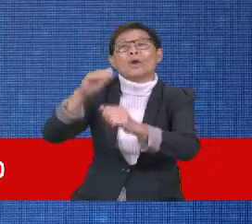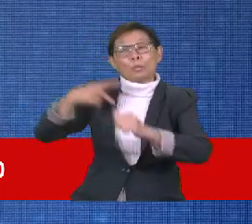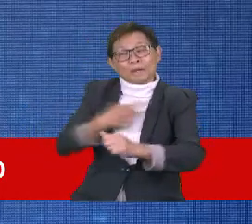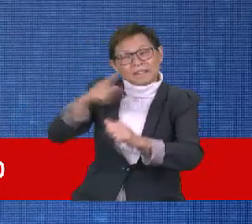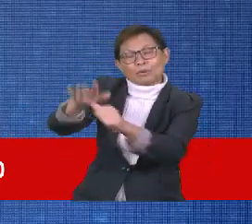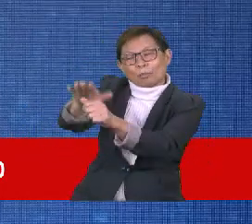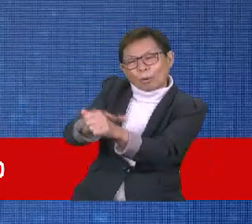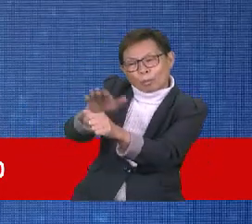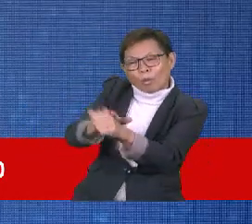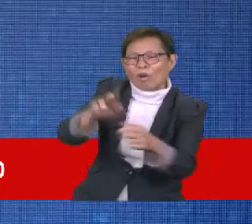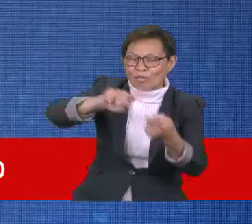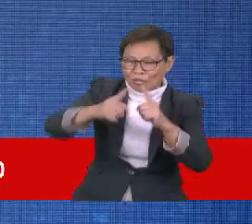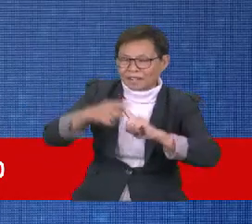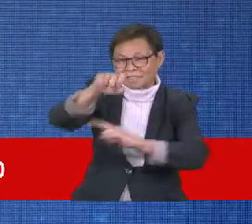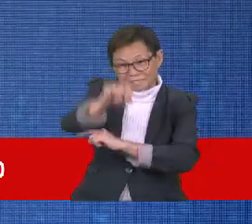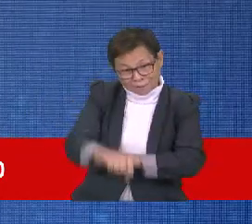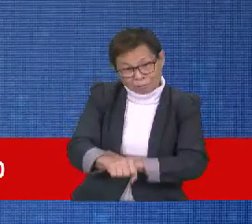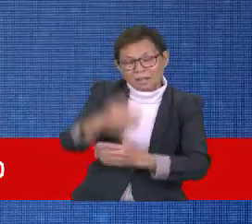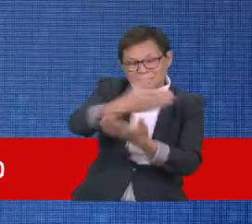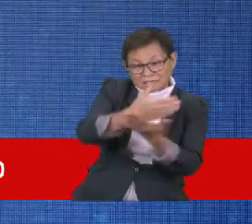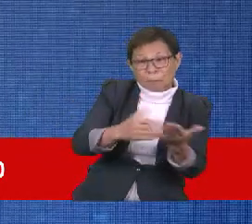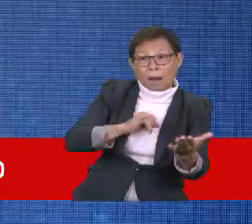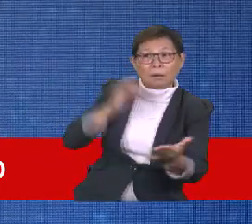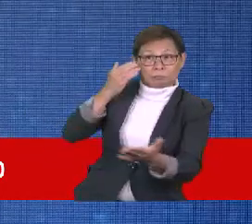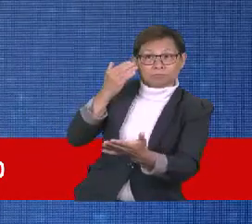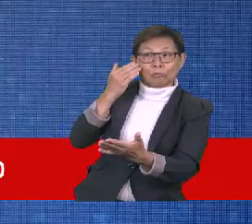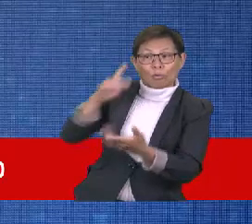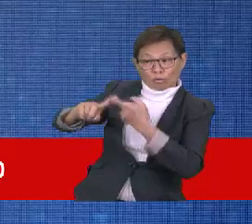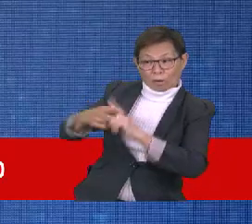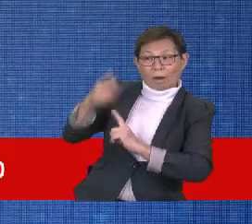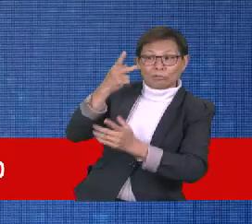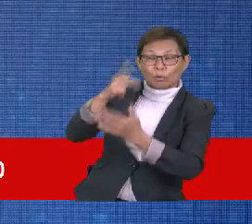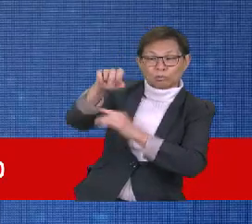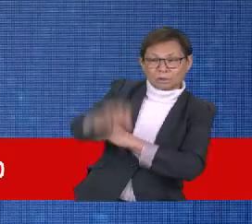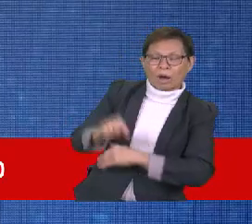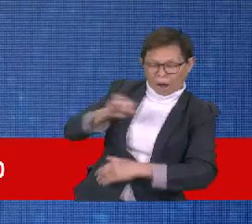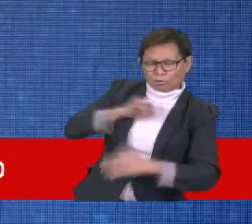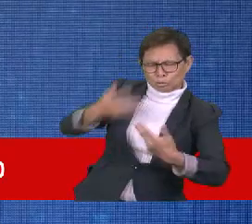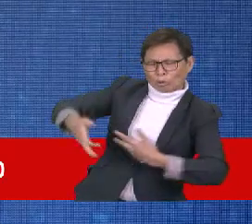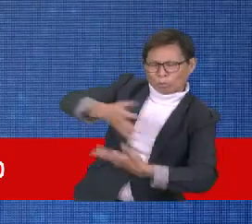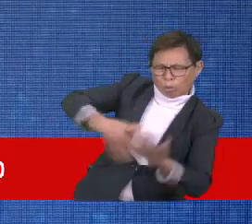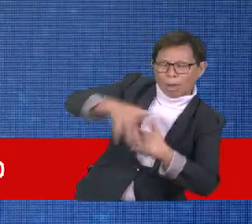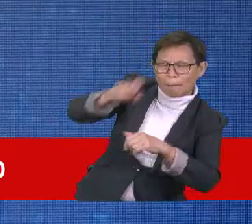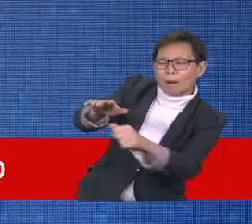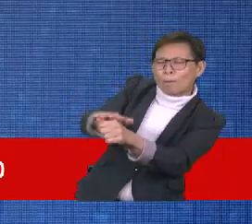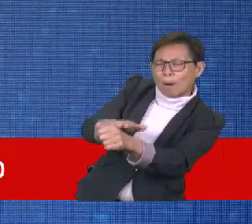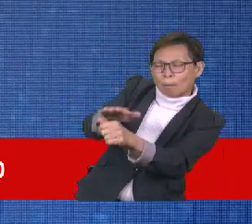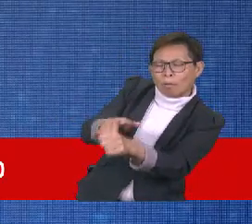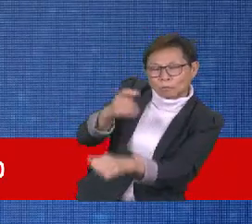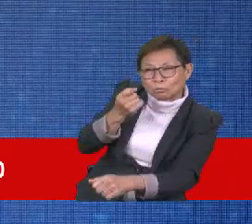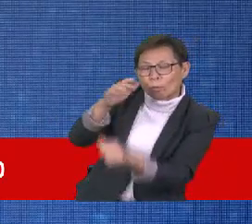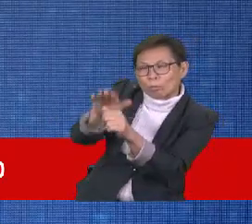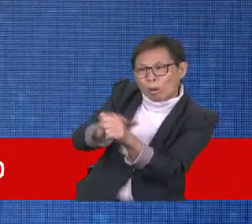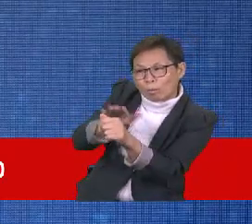our friends in the south. Some of them I know personally, I've interacted, must be persuaded to